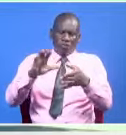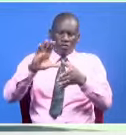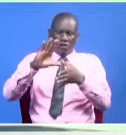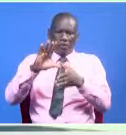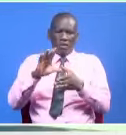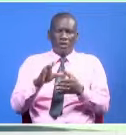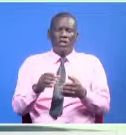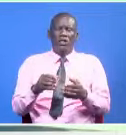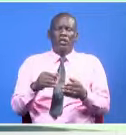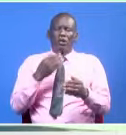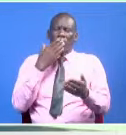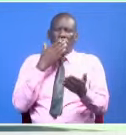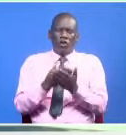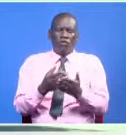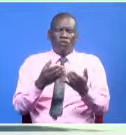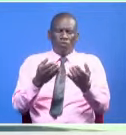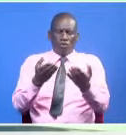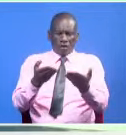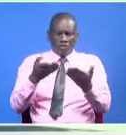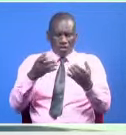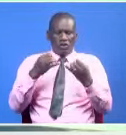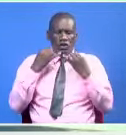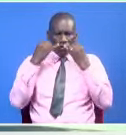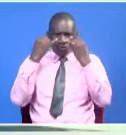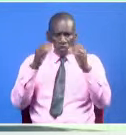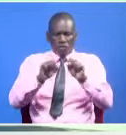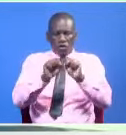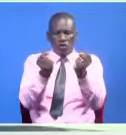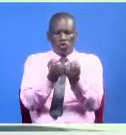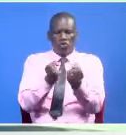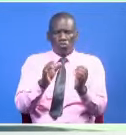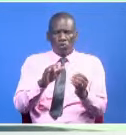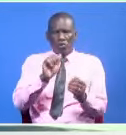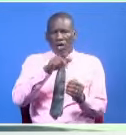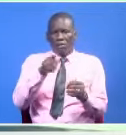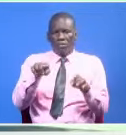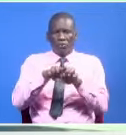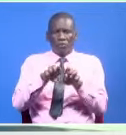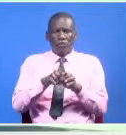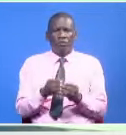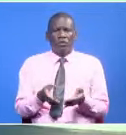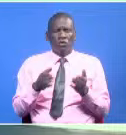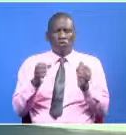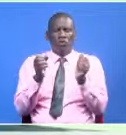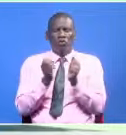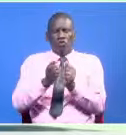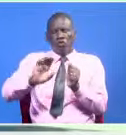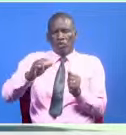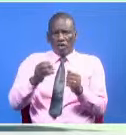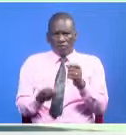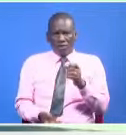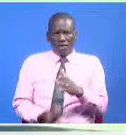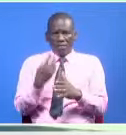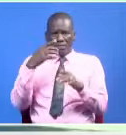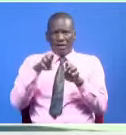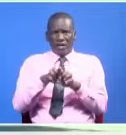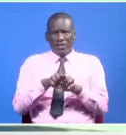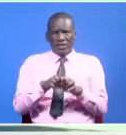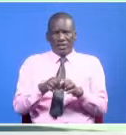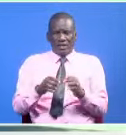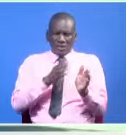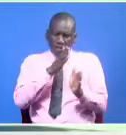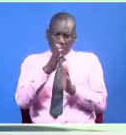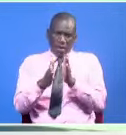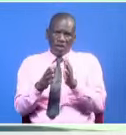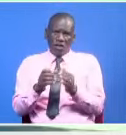us updates not only on our bulletins but also on our social media platforms. Now, 12 counties have emerged as the trendsetters in